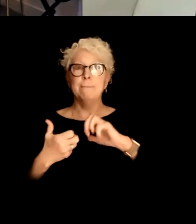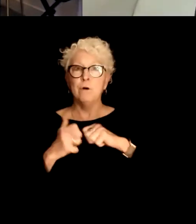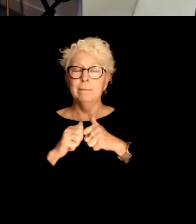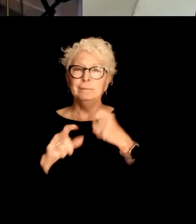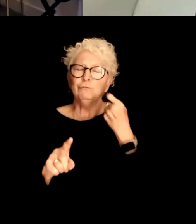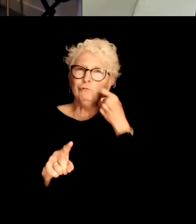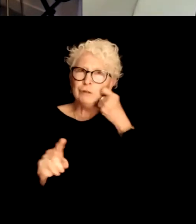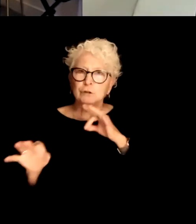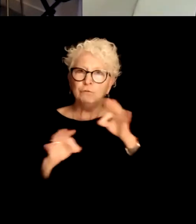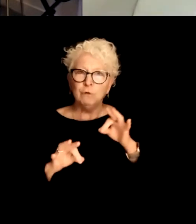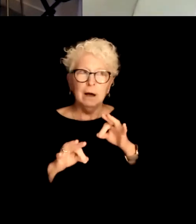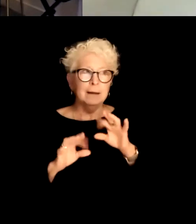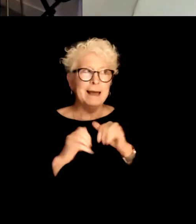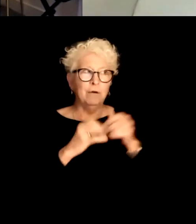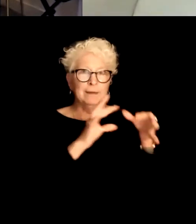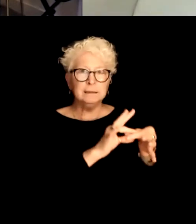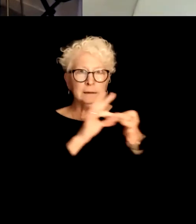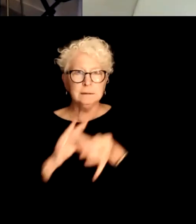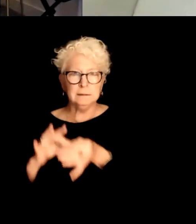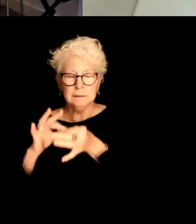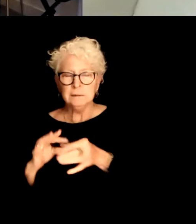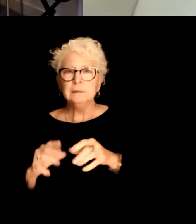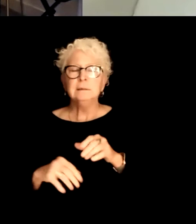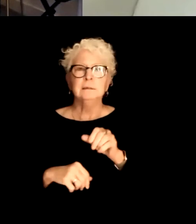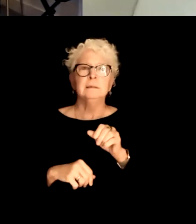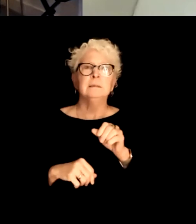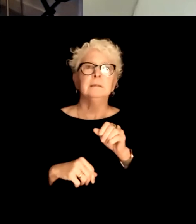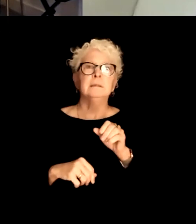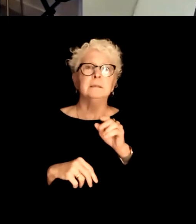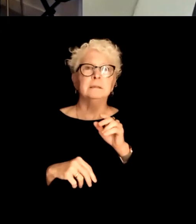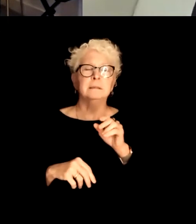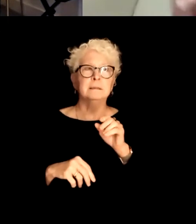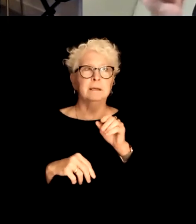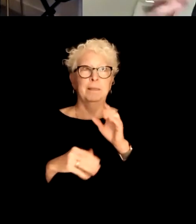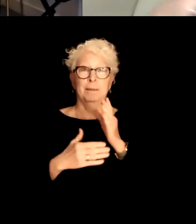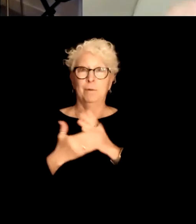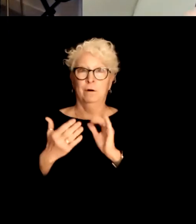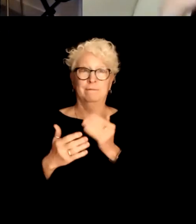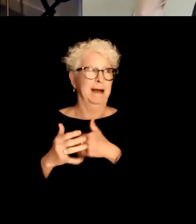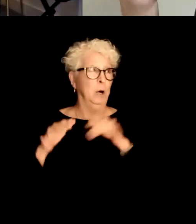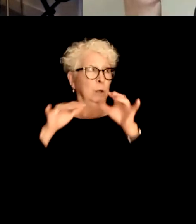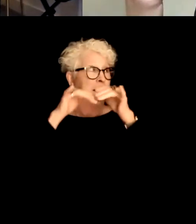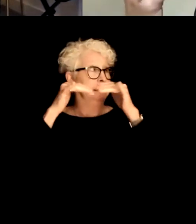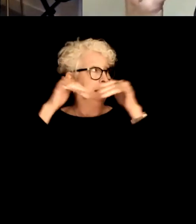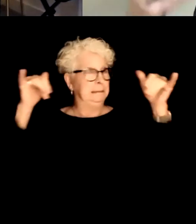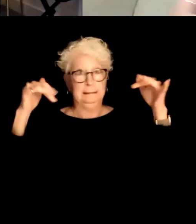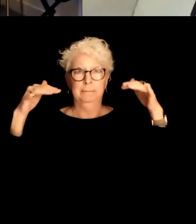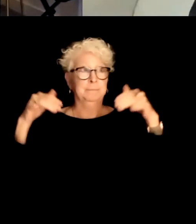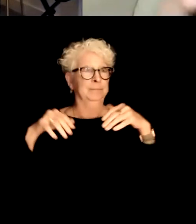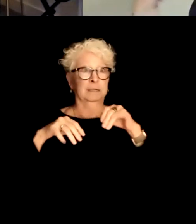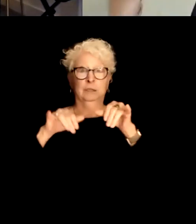has really been the structural problem, is starting to break down, because these folks are popping up